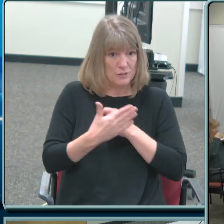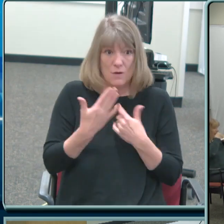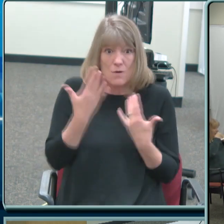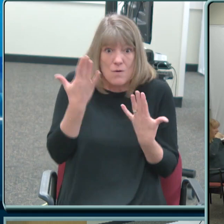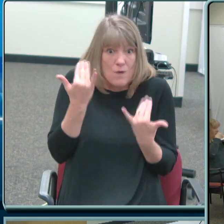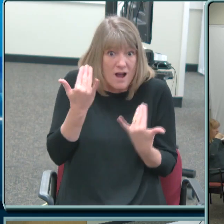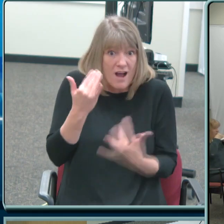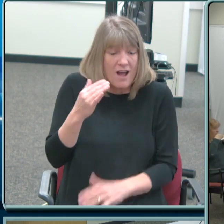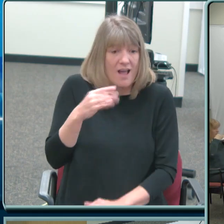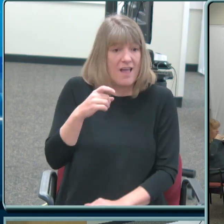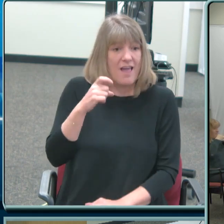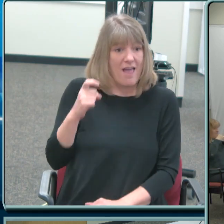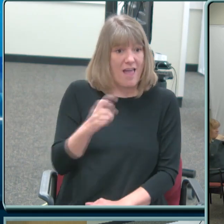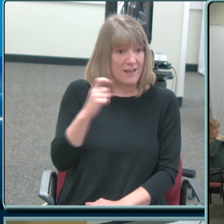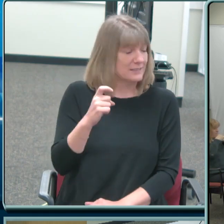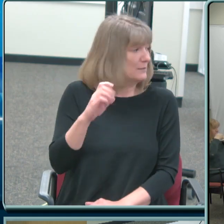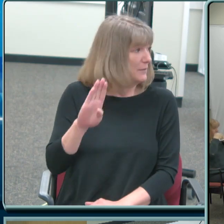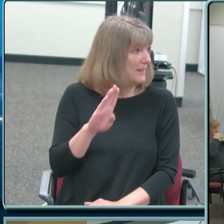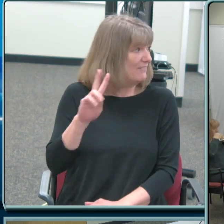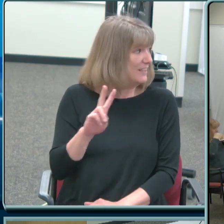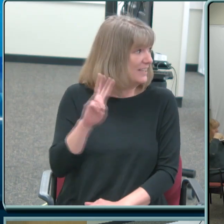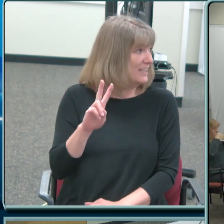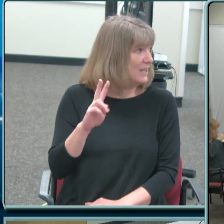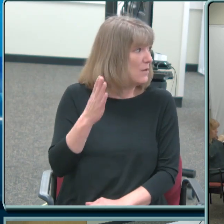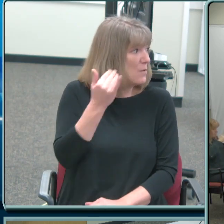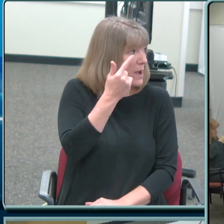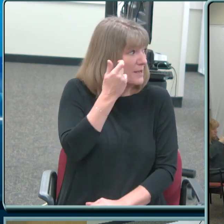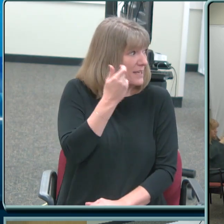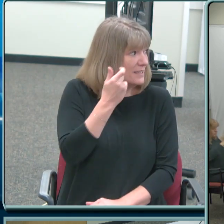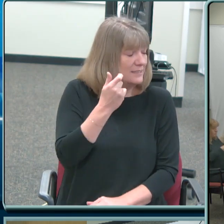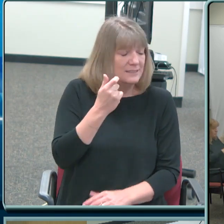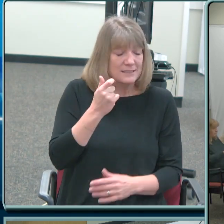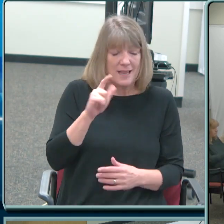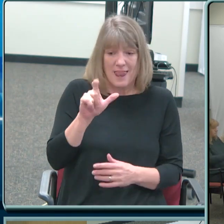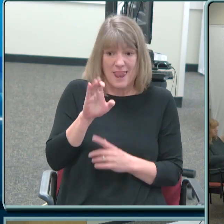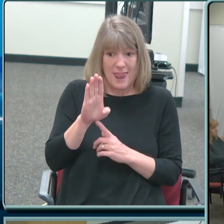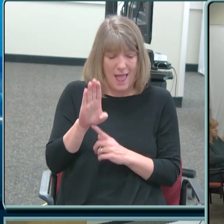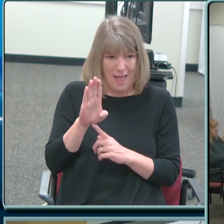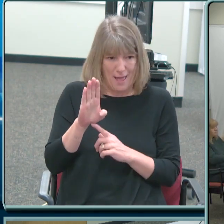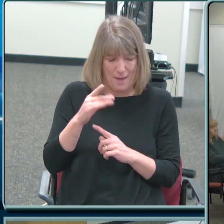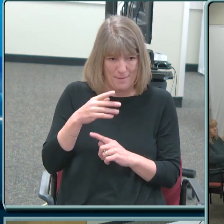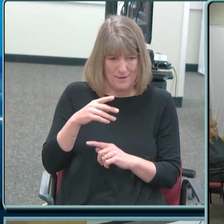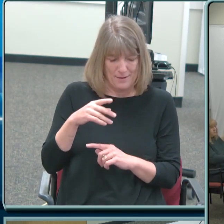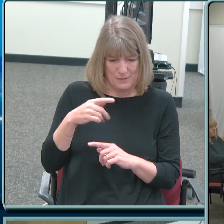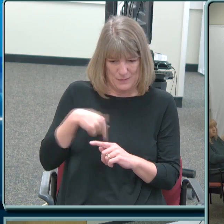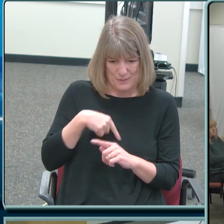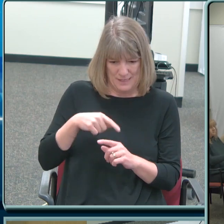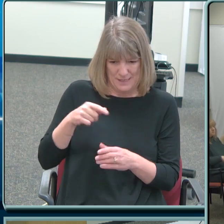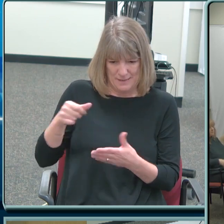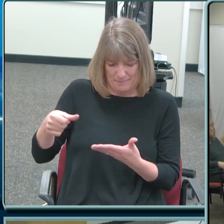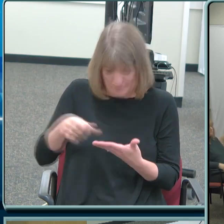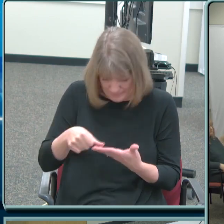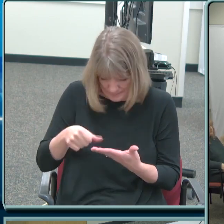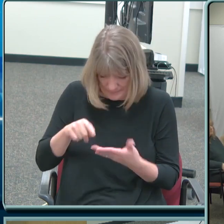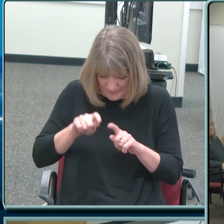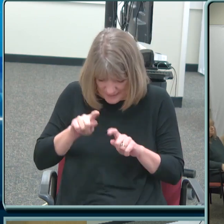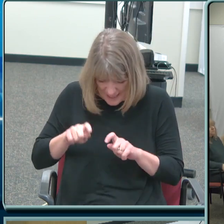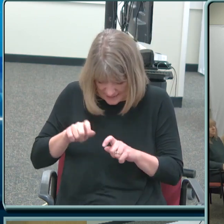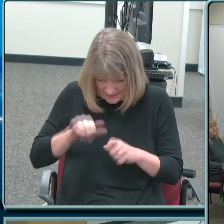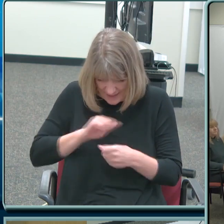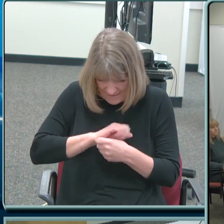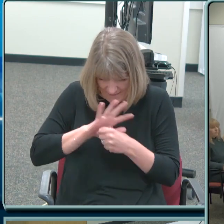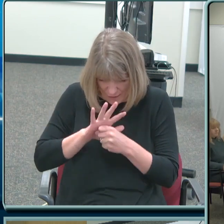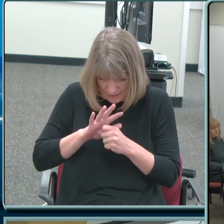about XBB? Here we go. Well, in the laboratory, when we test this version of the virus